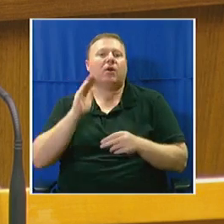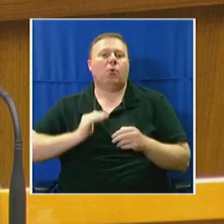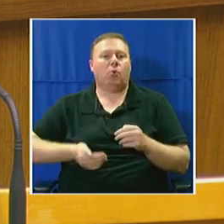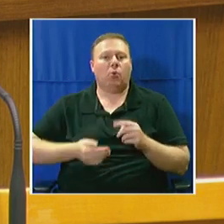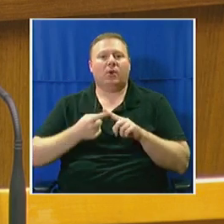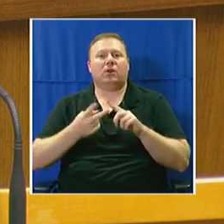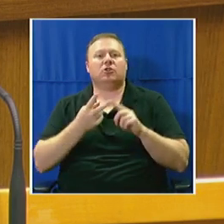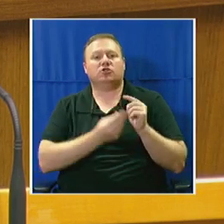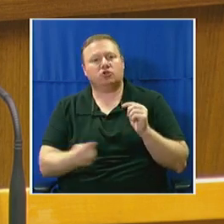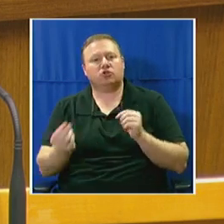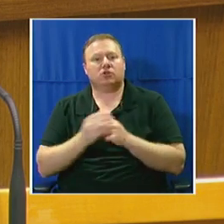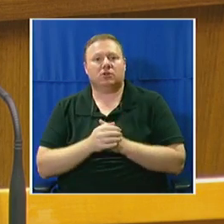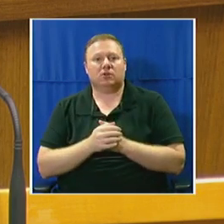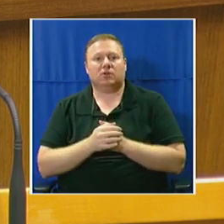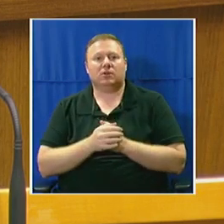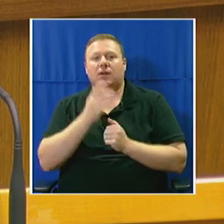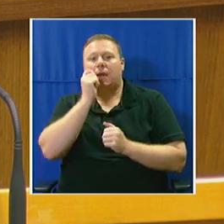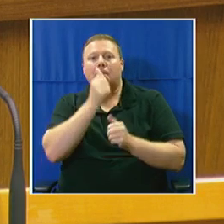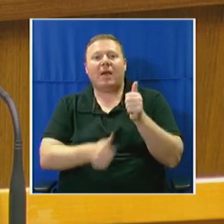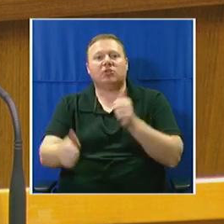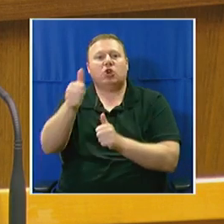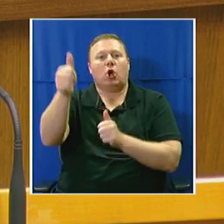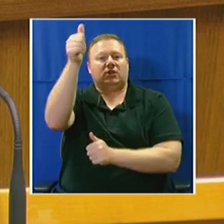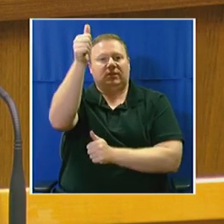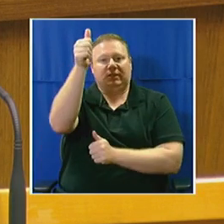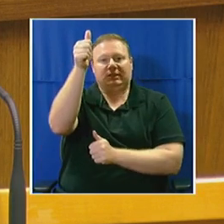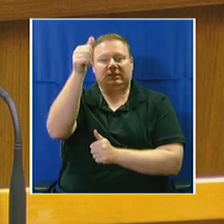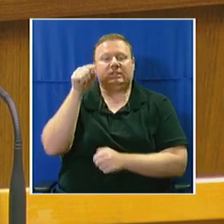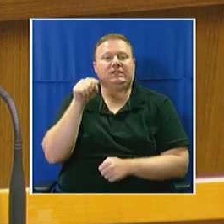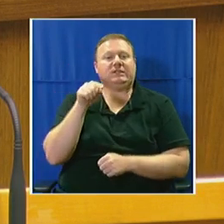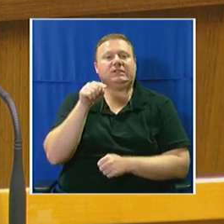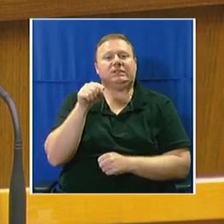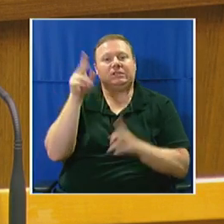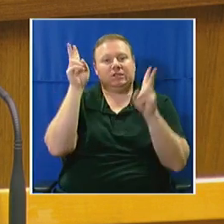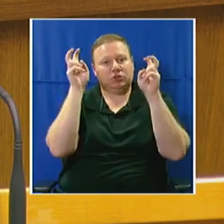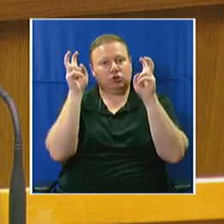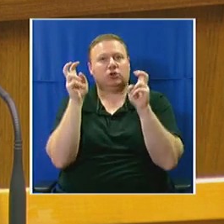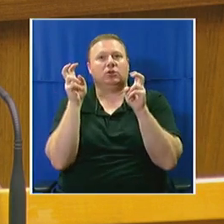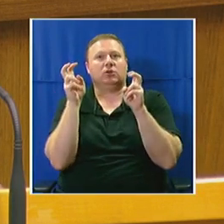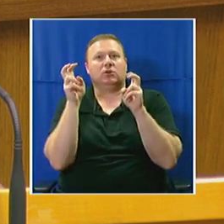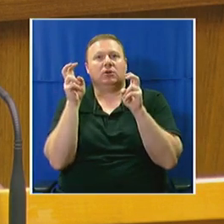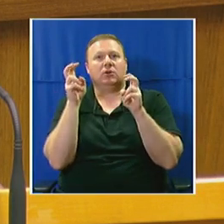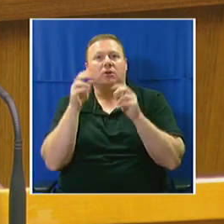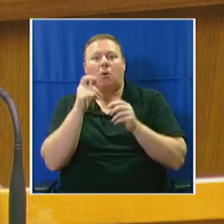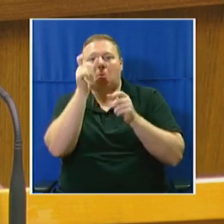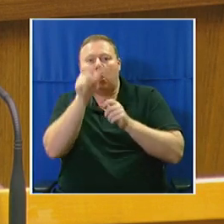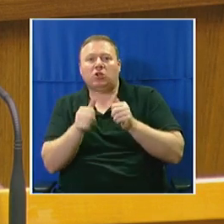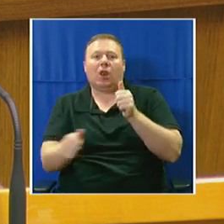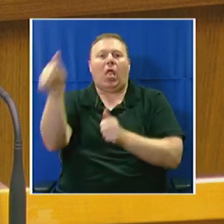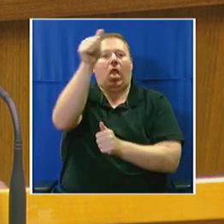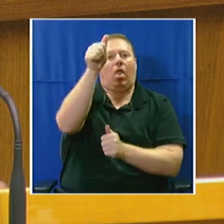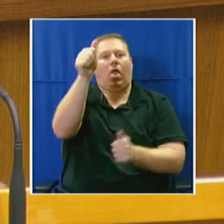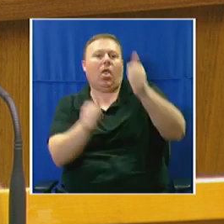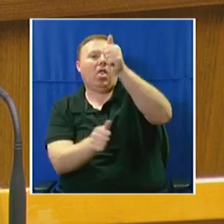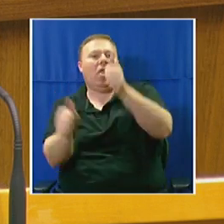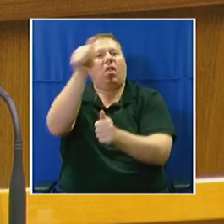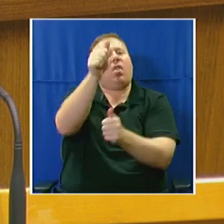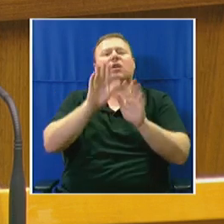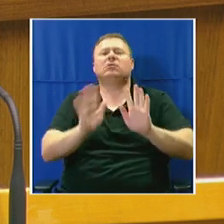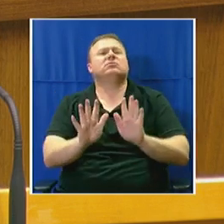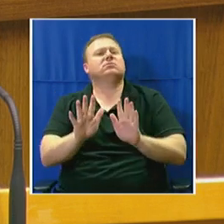schools of course it cannot be the government alone let us not destroy our future by killing our